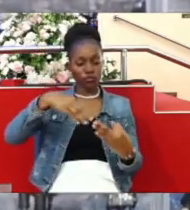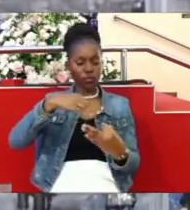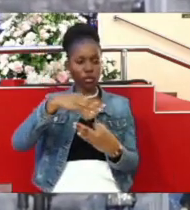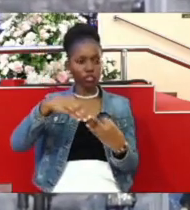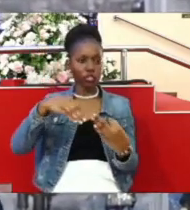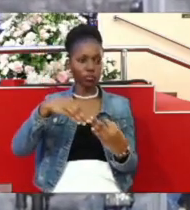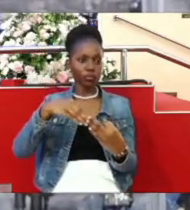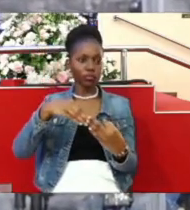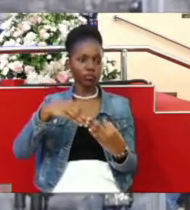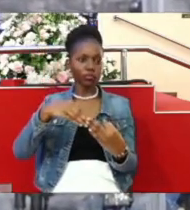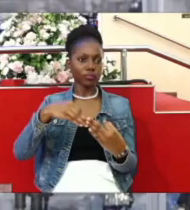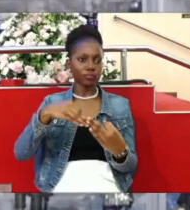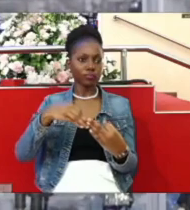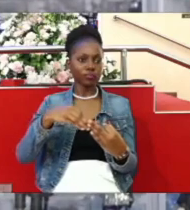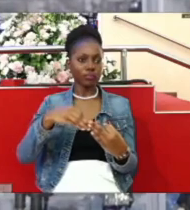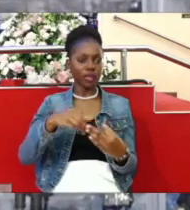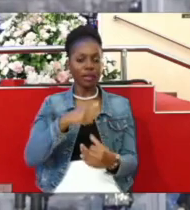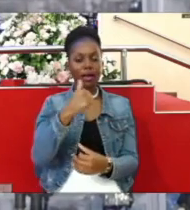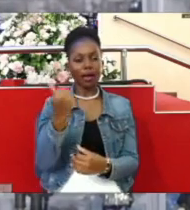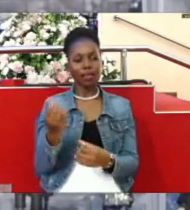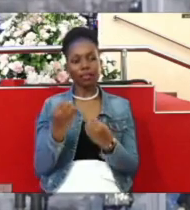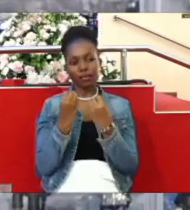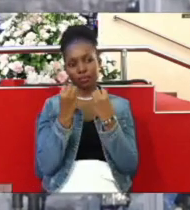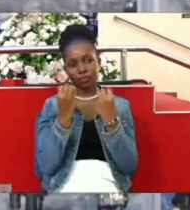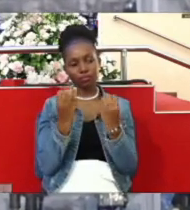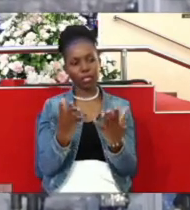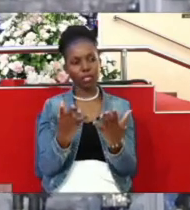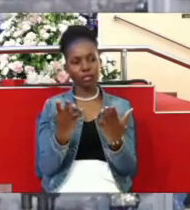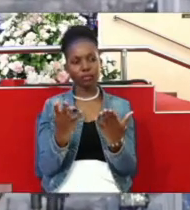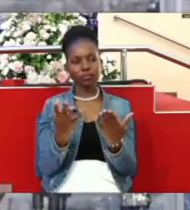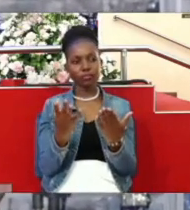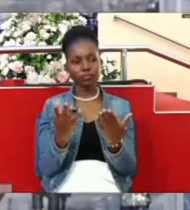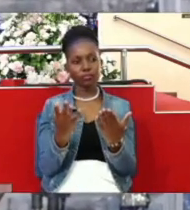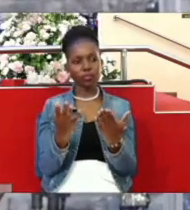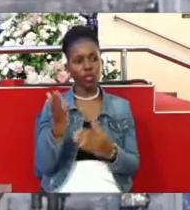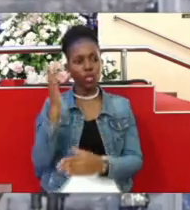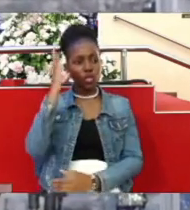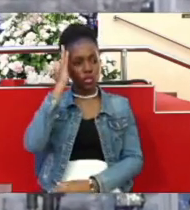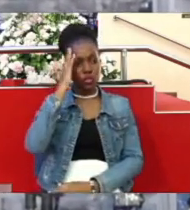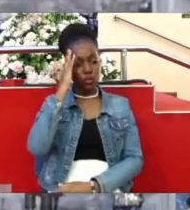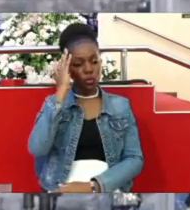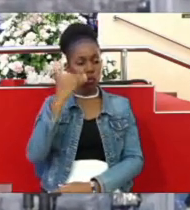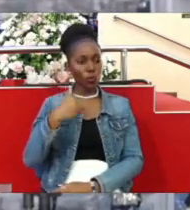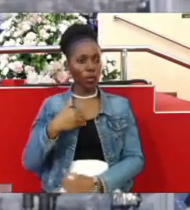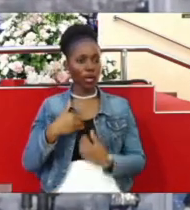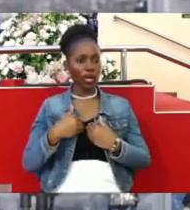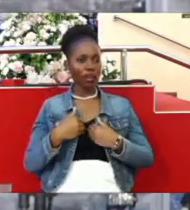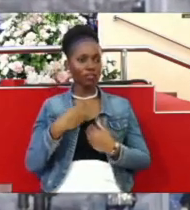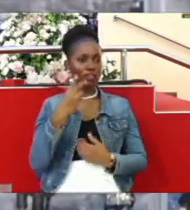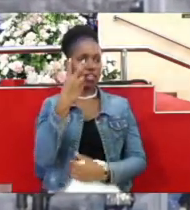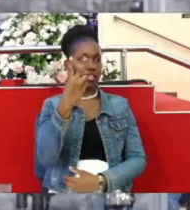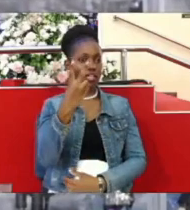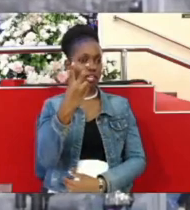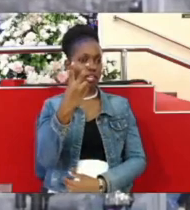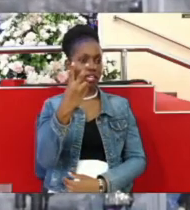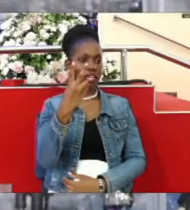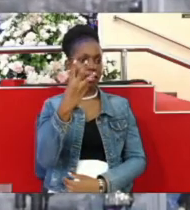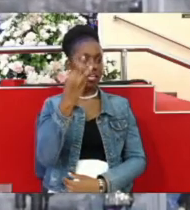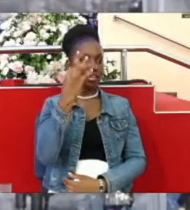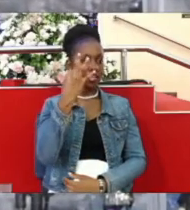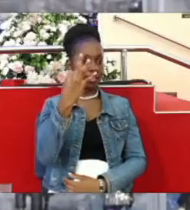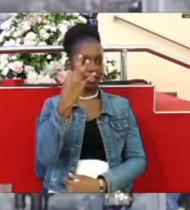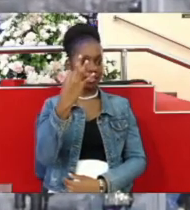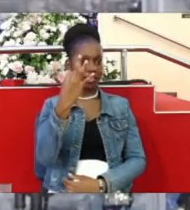kukuja ushirika. And many others. Na vizima vingine vinginevyo. You know there are three types of wells. Kuna vizima aina tatu. Those that are